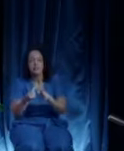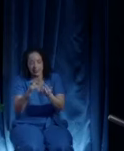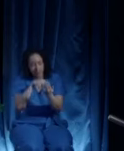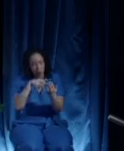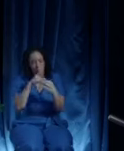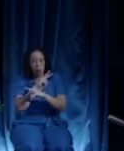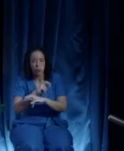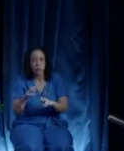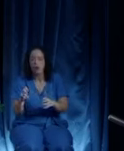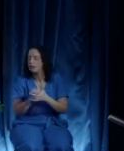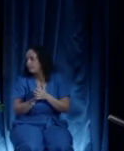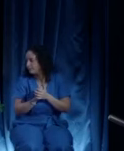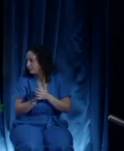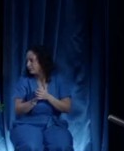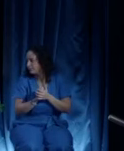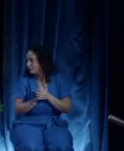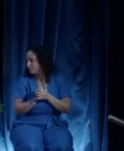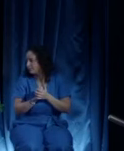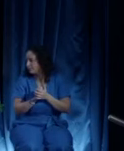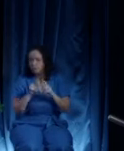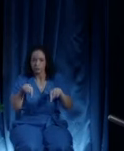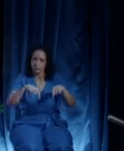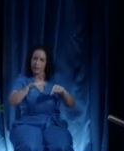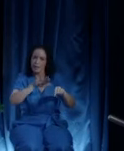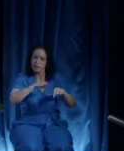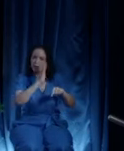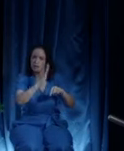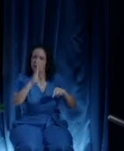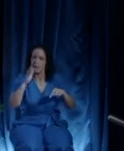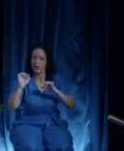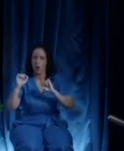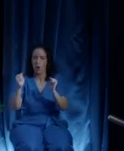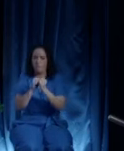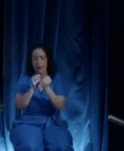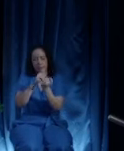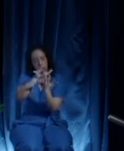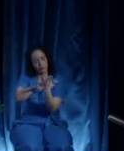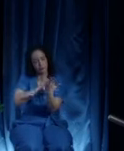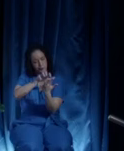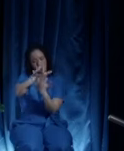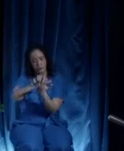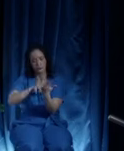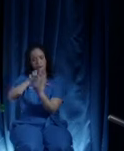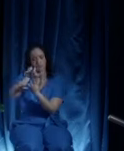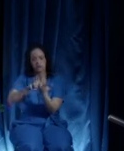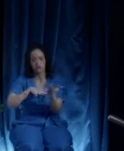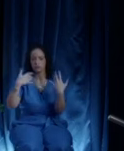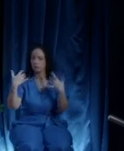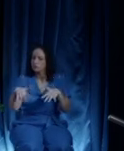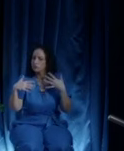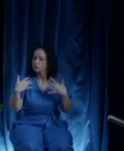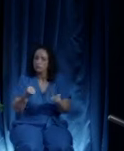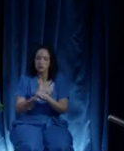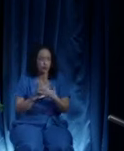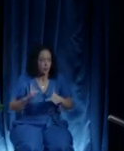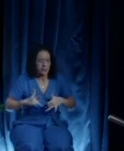huge volume right here in the British Library of her papers, that just voluble opinions